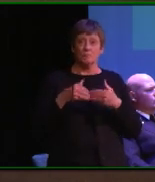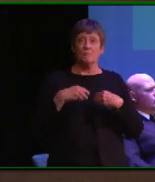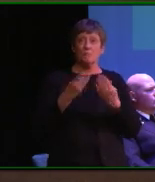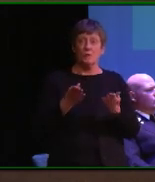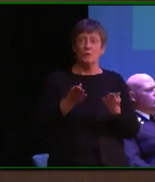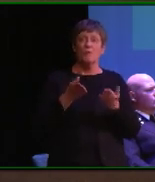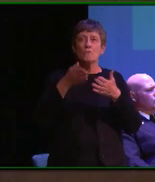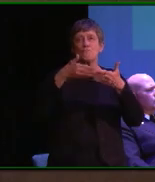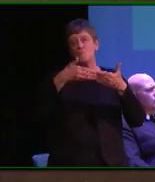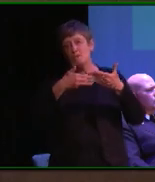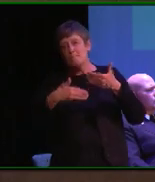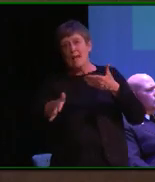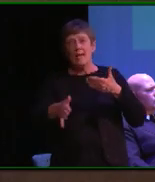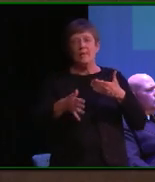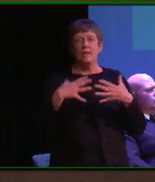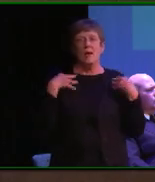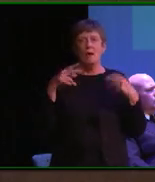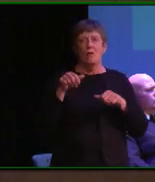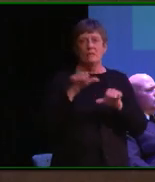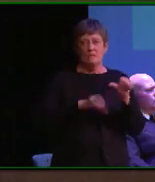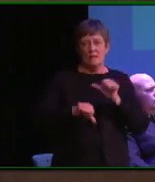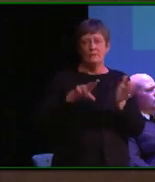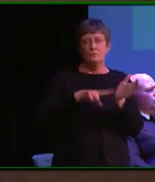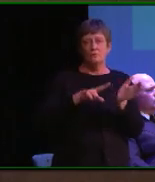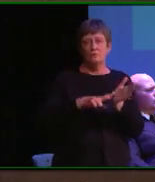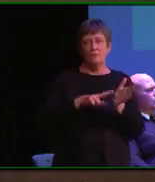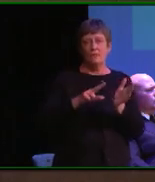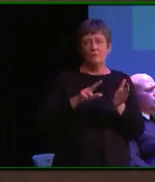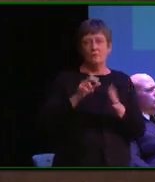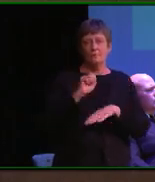Health Sciences and Nursing Foundation scholarships.